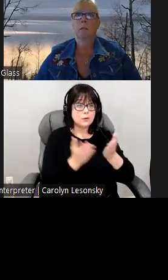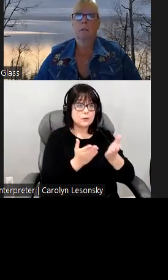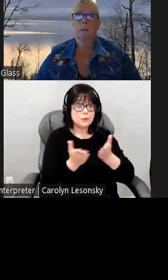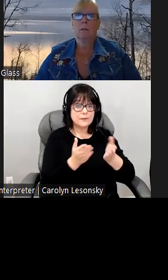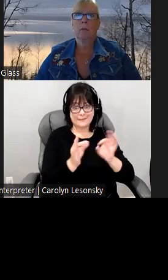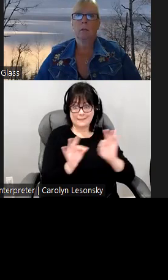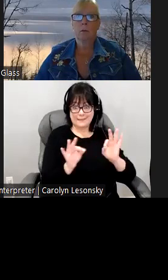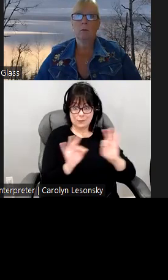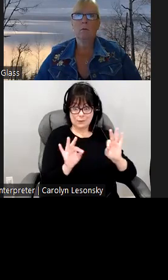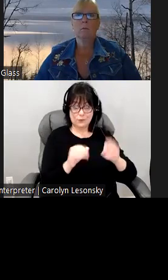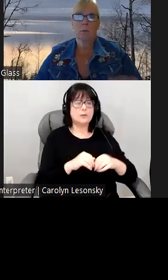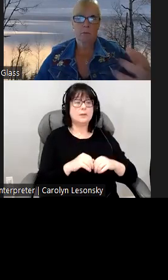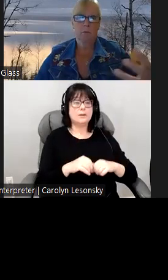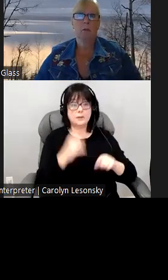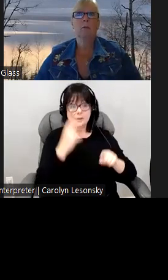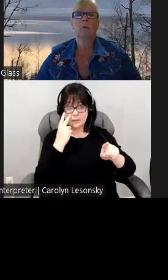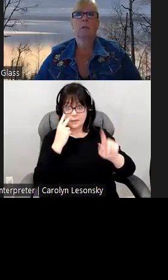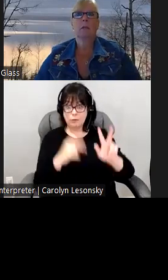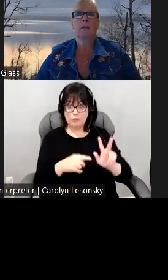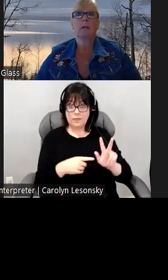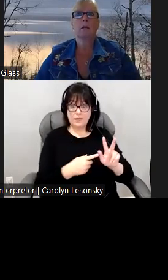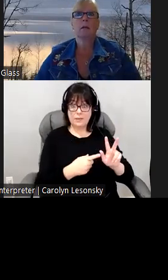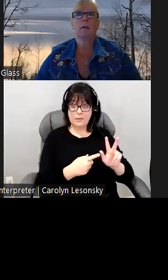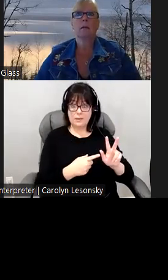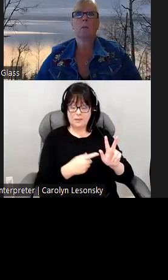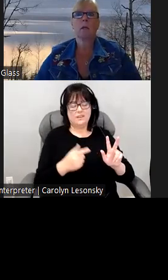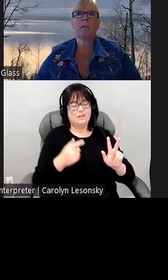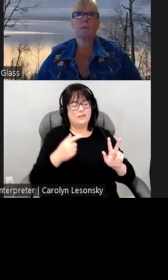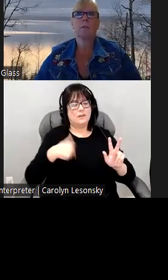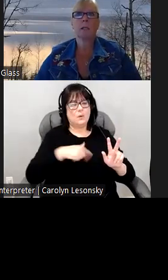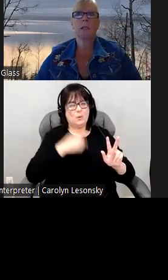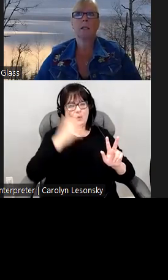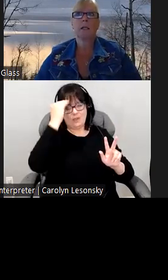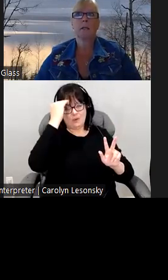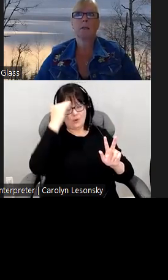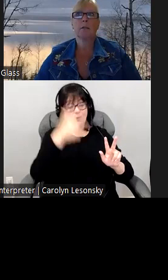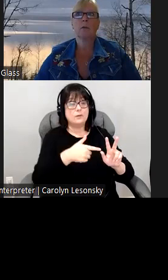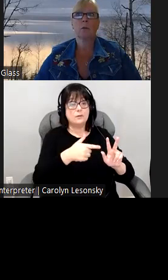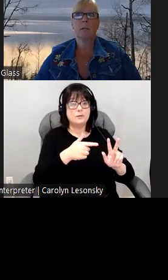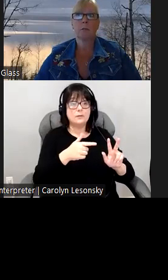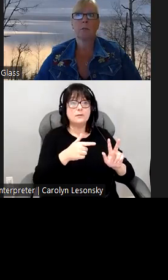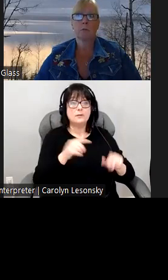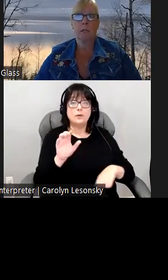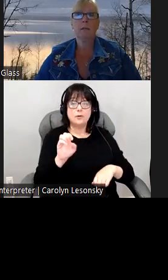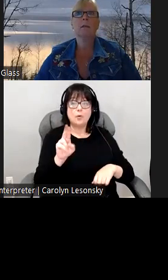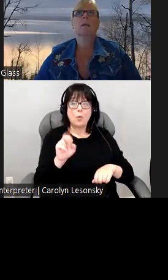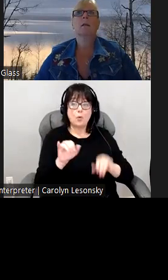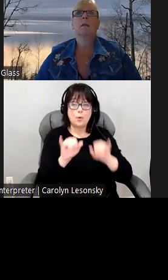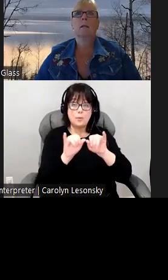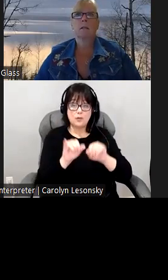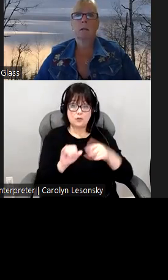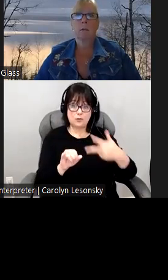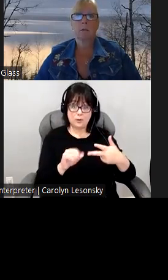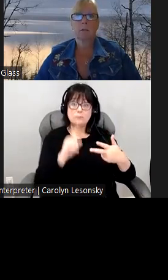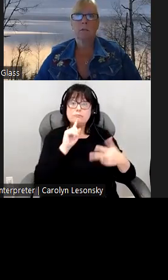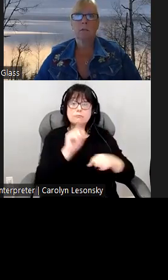because we know, most of us would know, that one of the suitability indicators under core measure 3